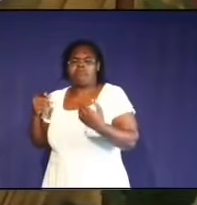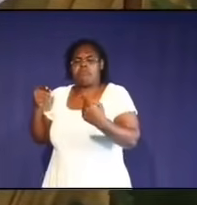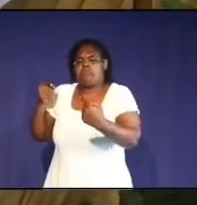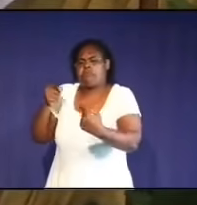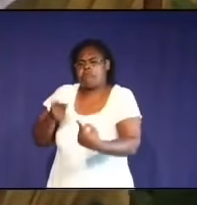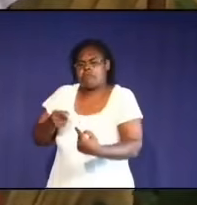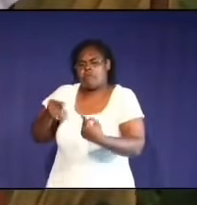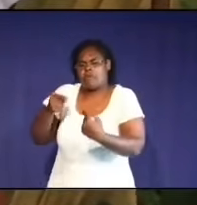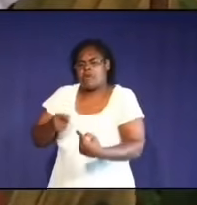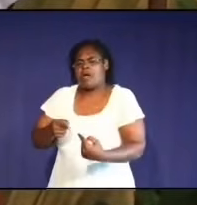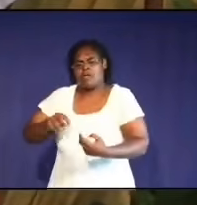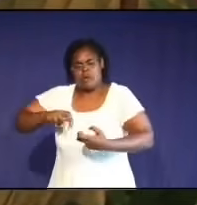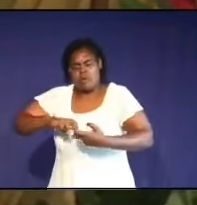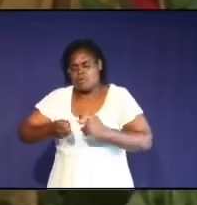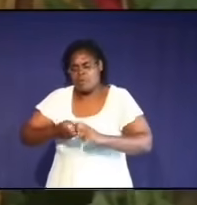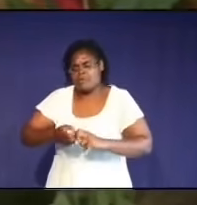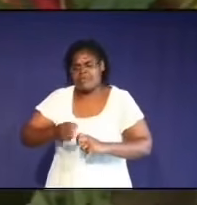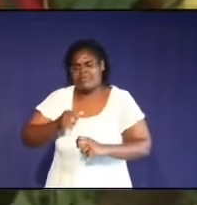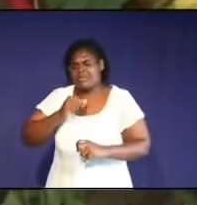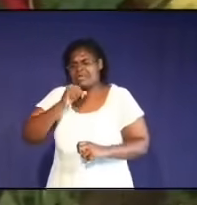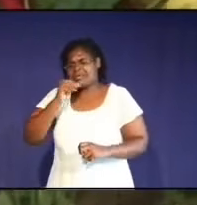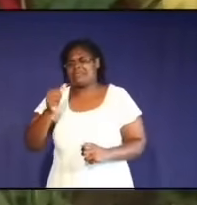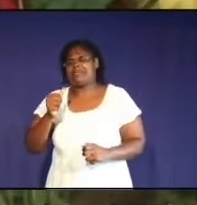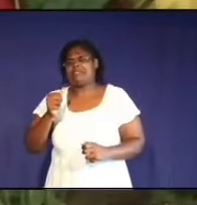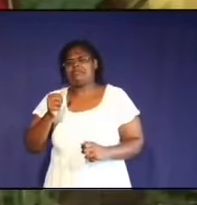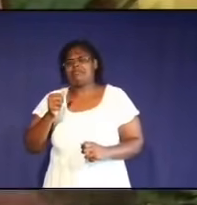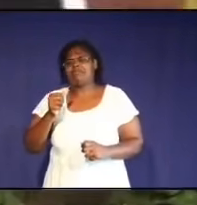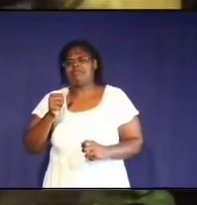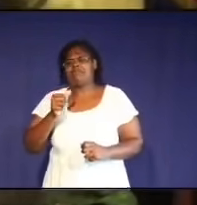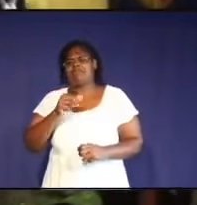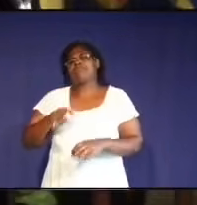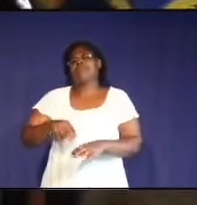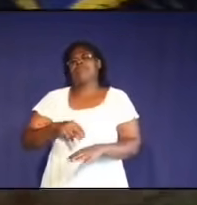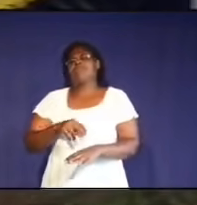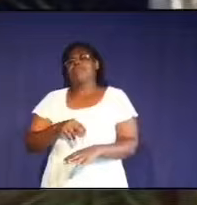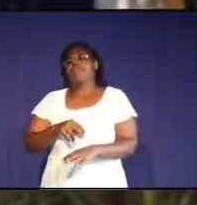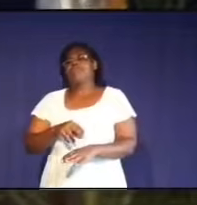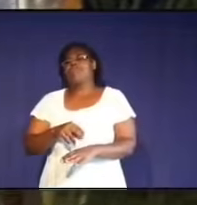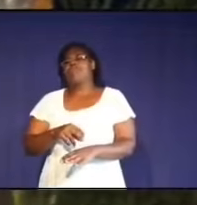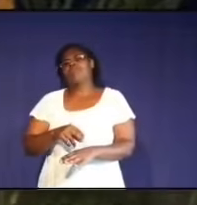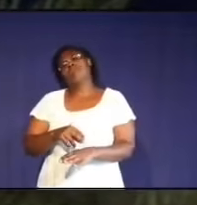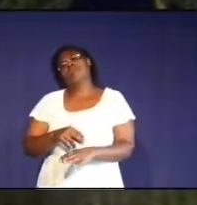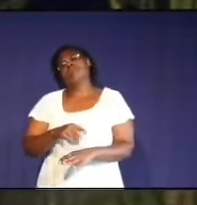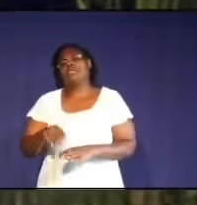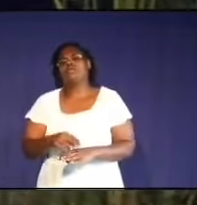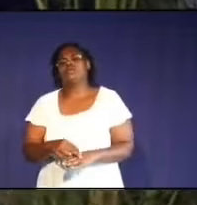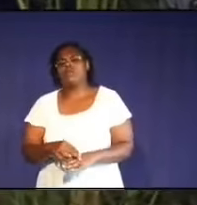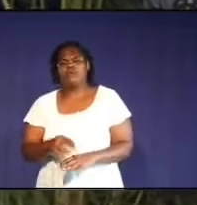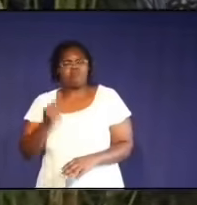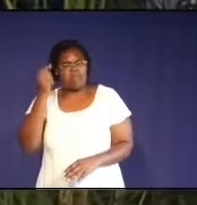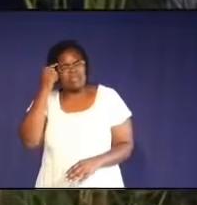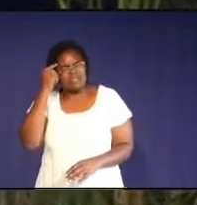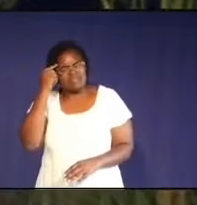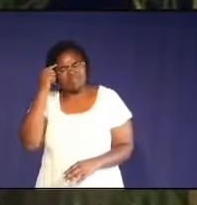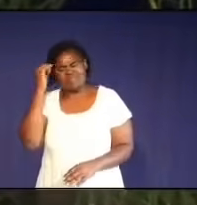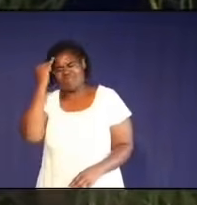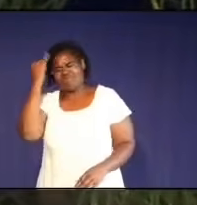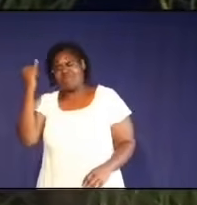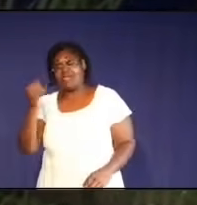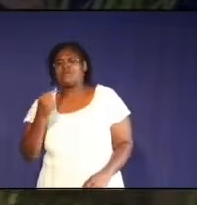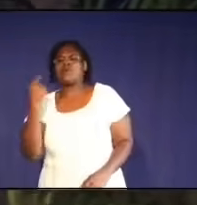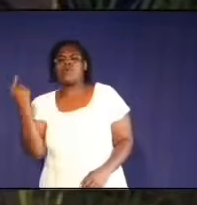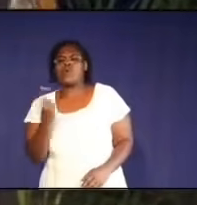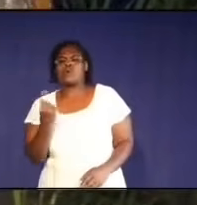external. Walk with the preacher. You may have formed the opinion that the only